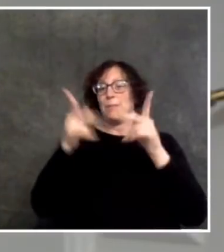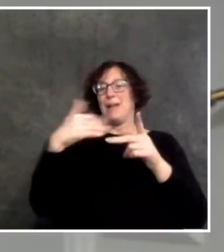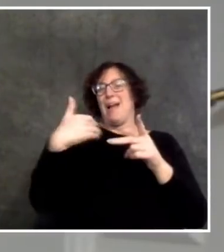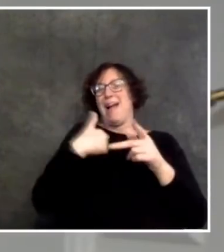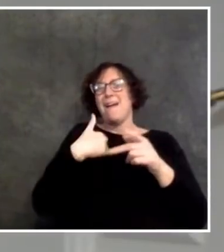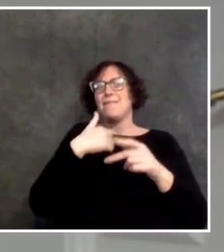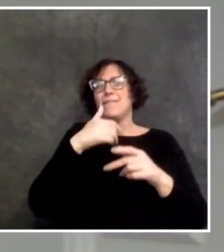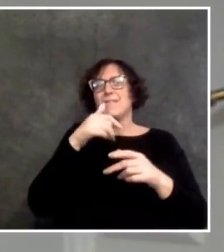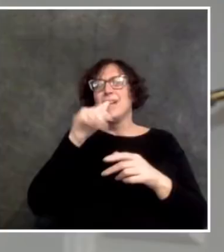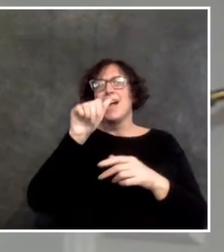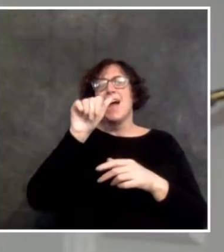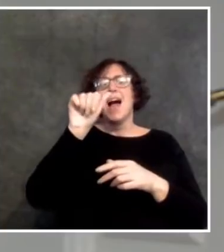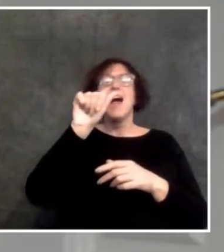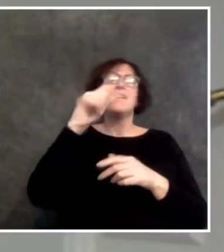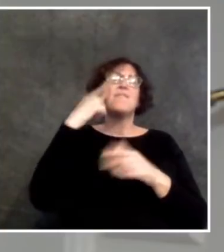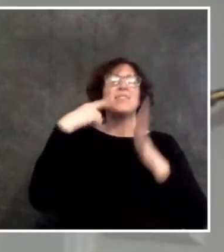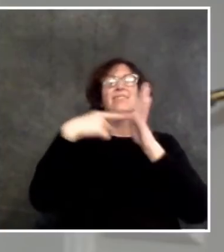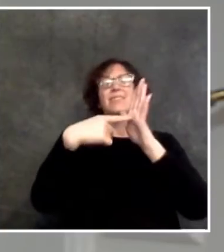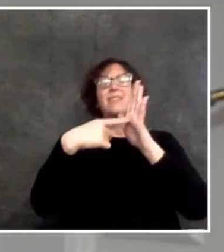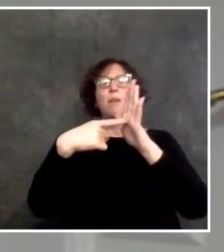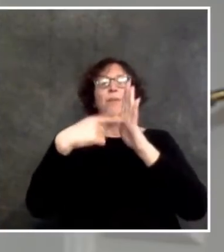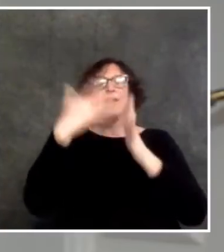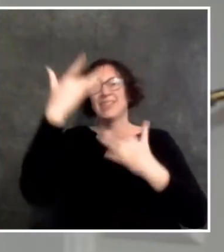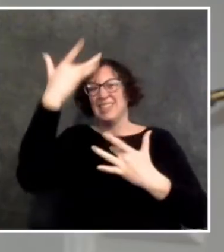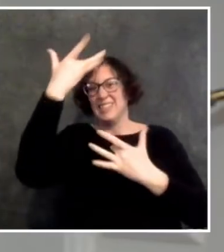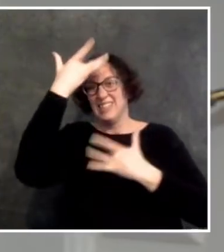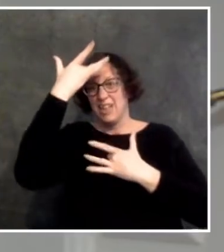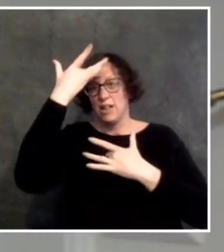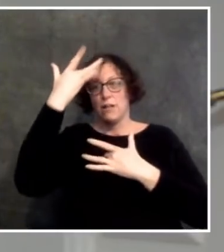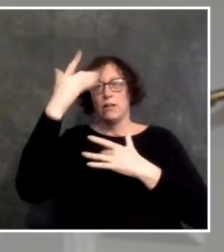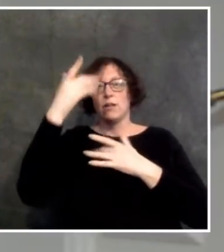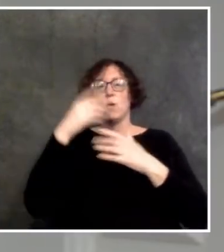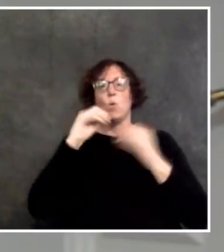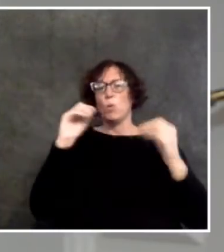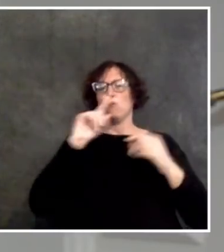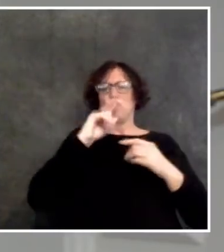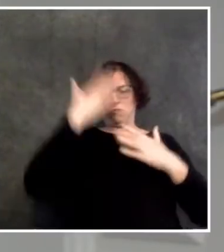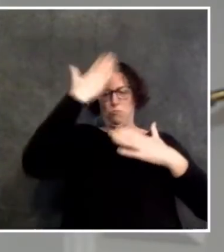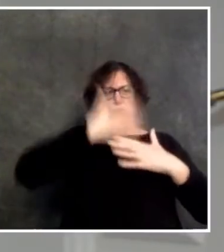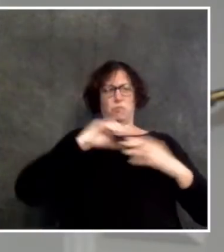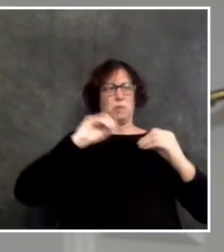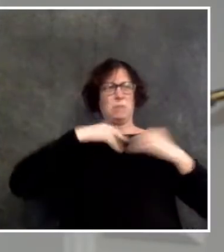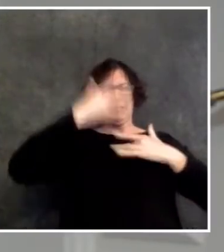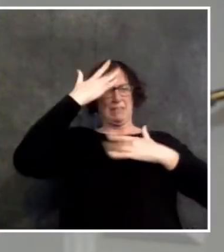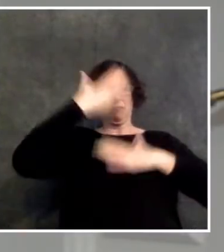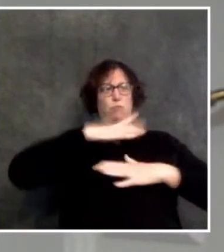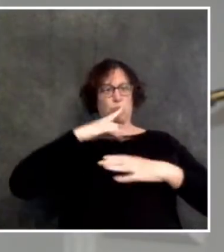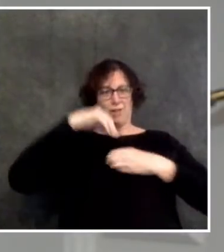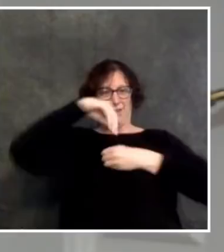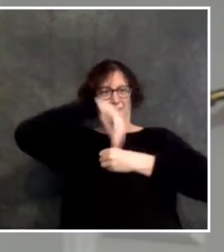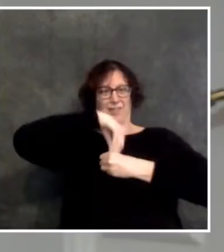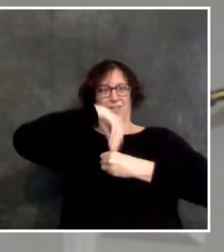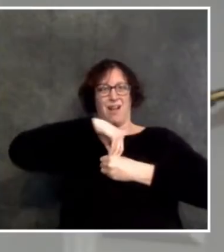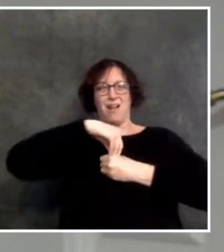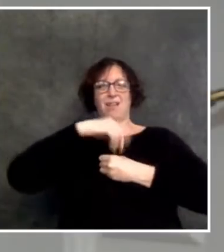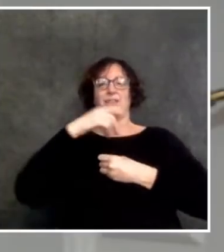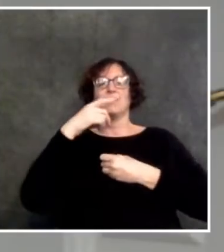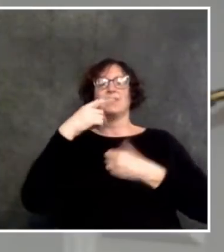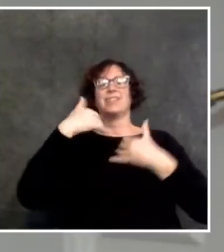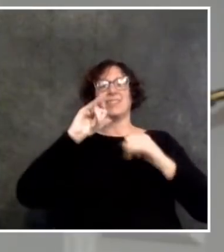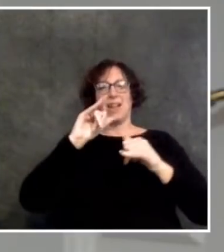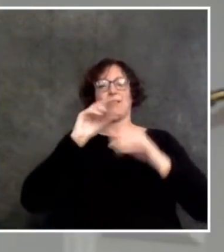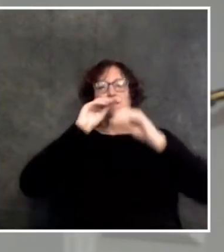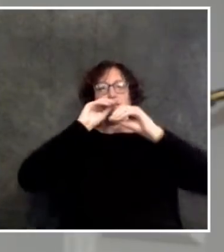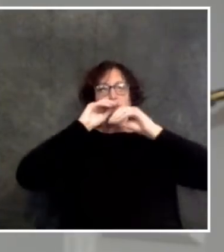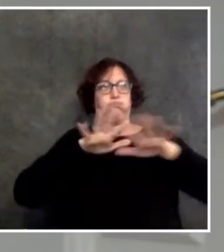a logical step, meaning that don't wait until you're symptomatic. Now assume you've been exposed and